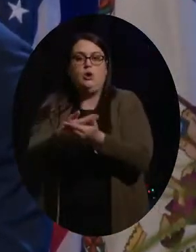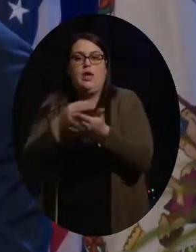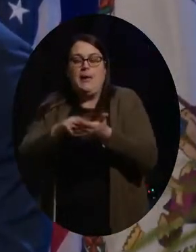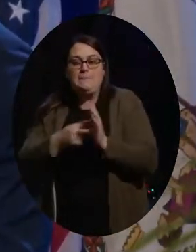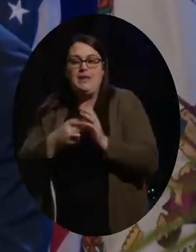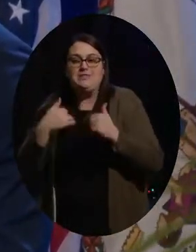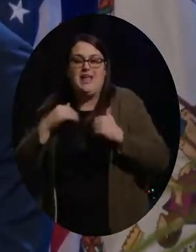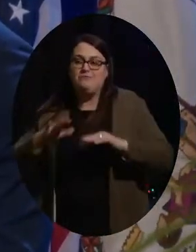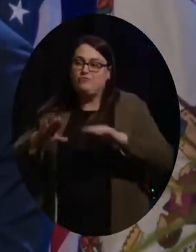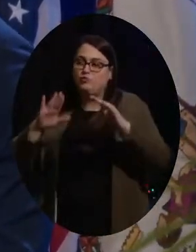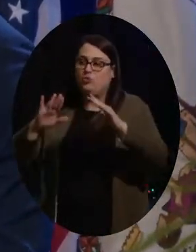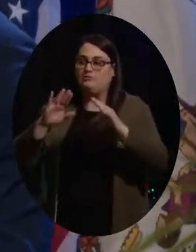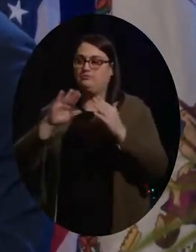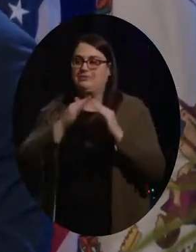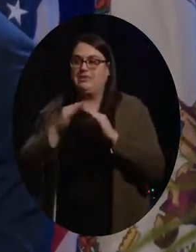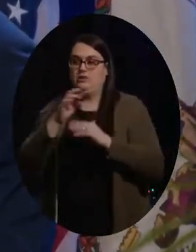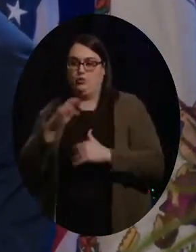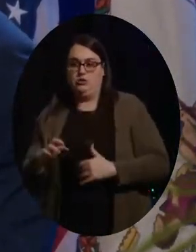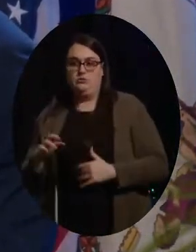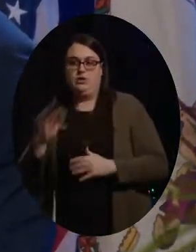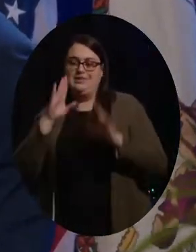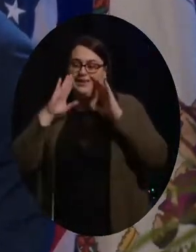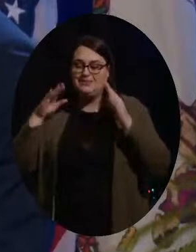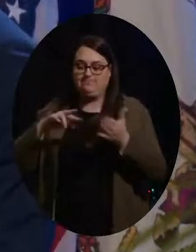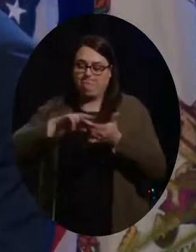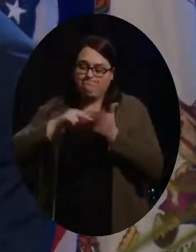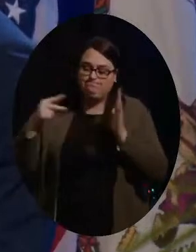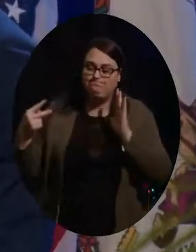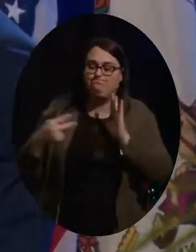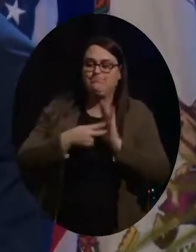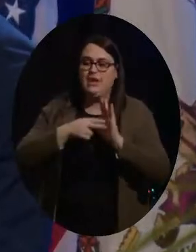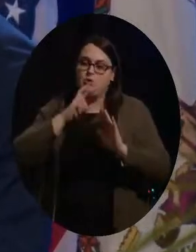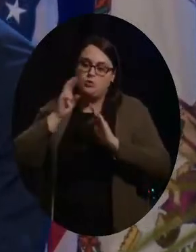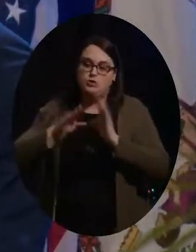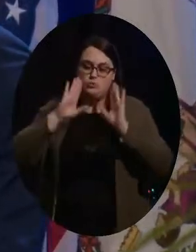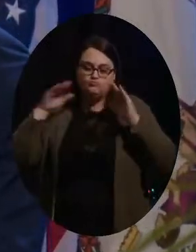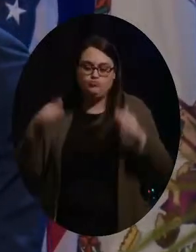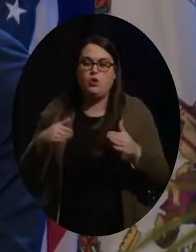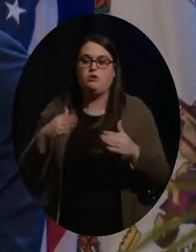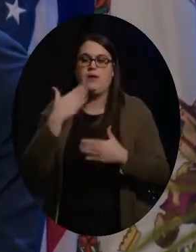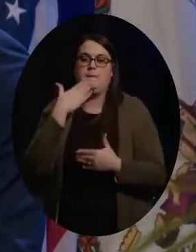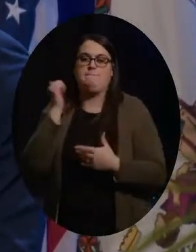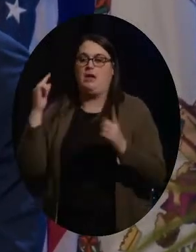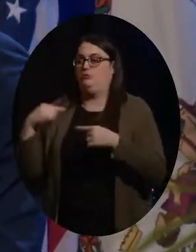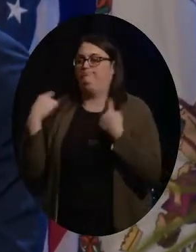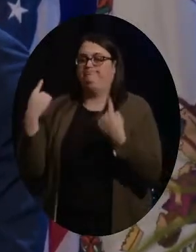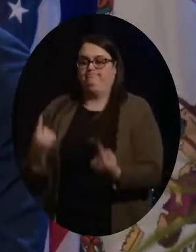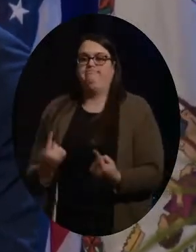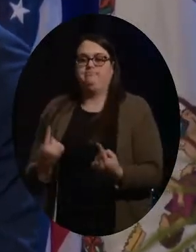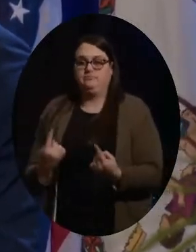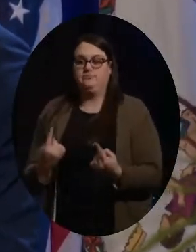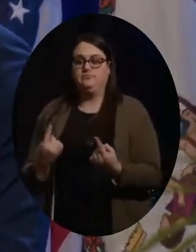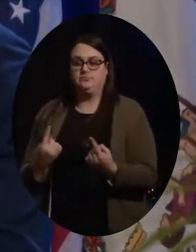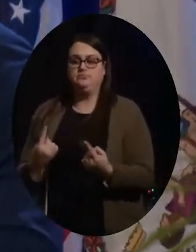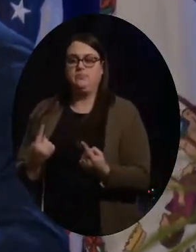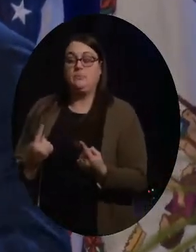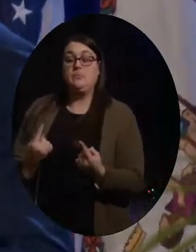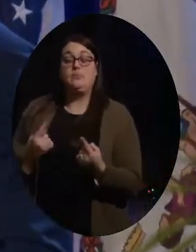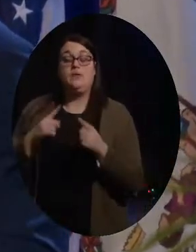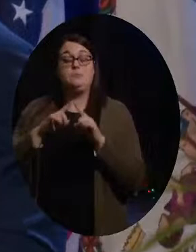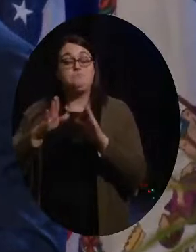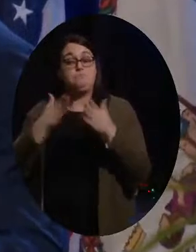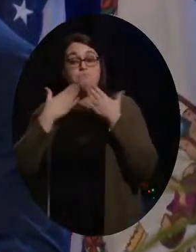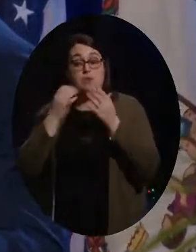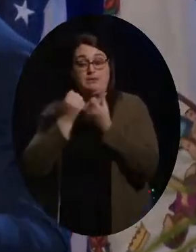the great city of Richmond. Intentional, results-oriented, and better than before. But public